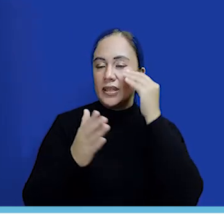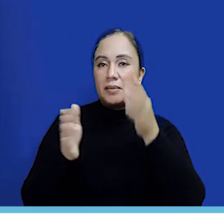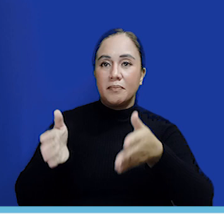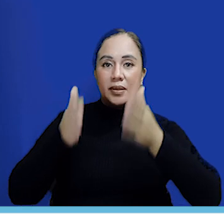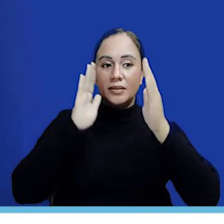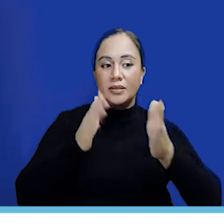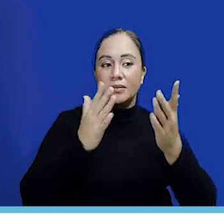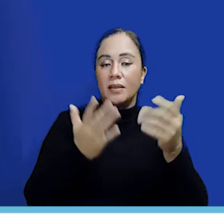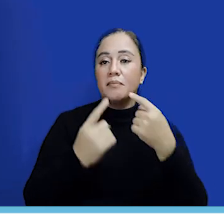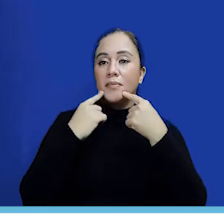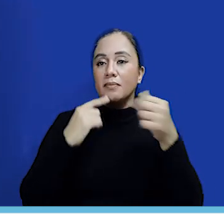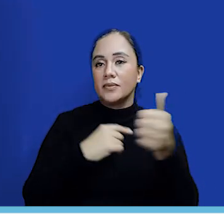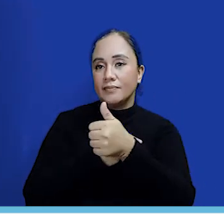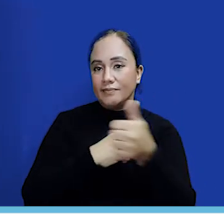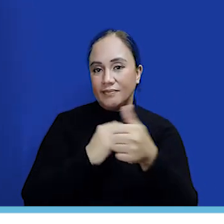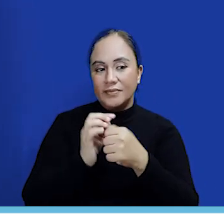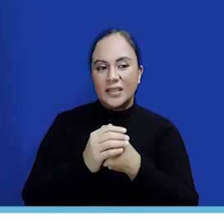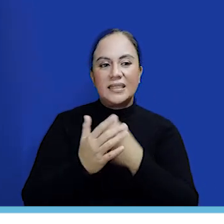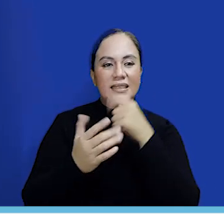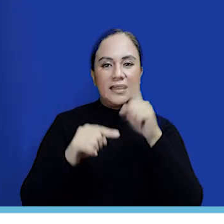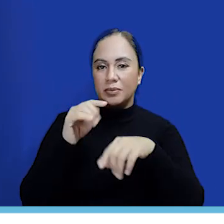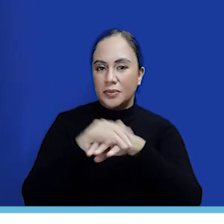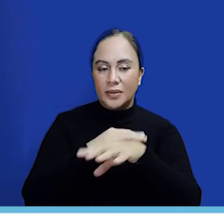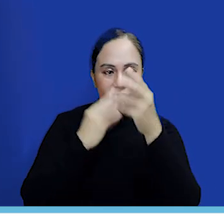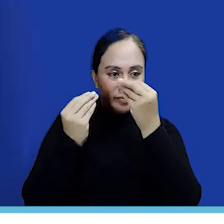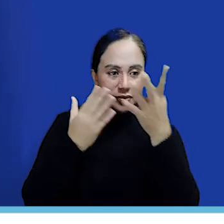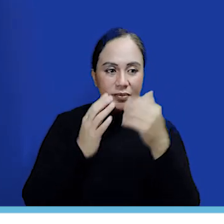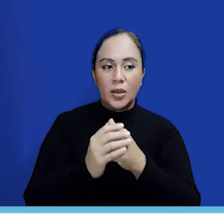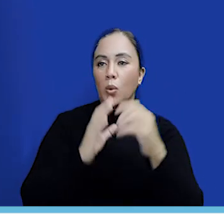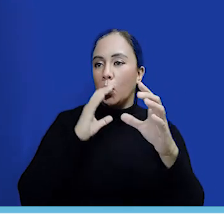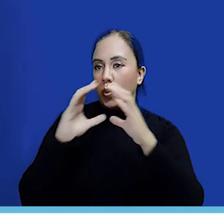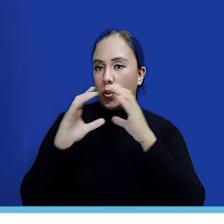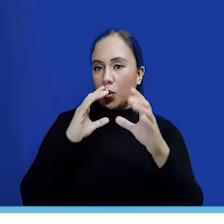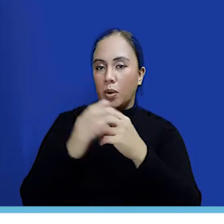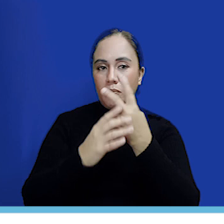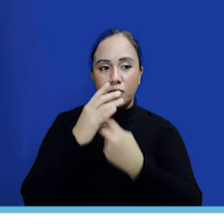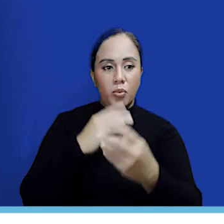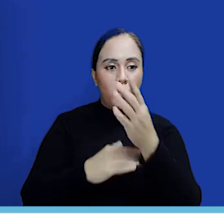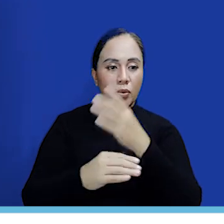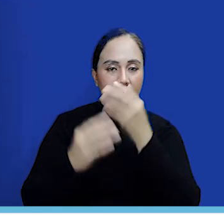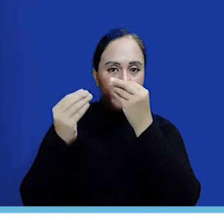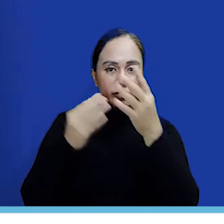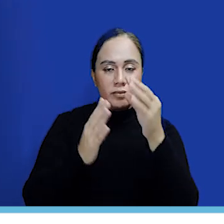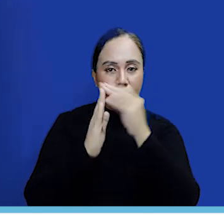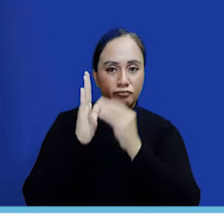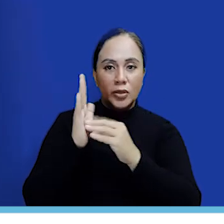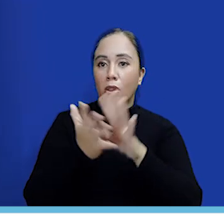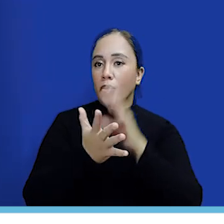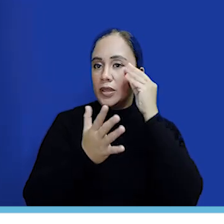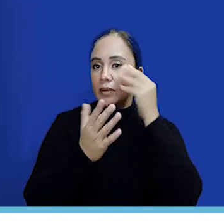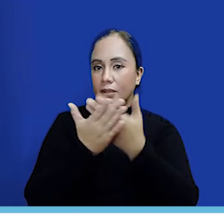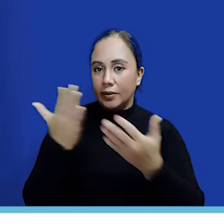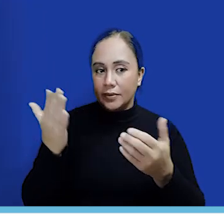learning facilities in public transport, inaccessible information, communication both in form and content of